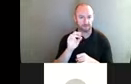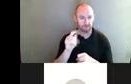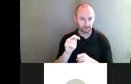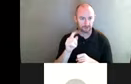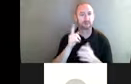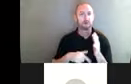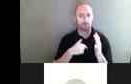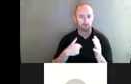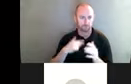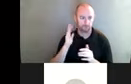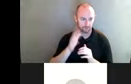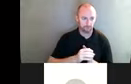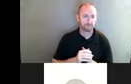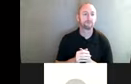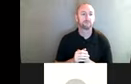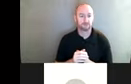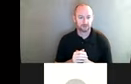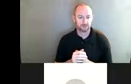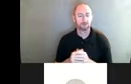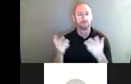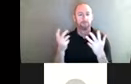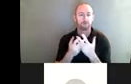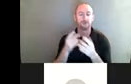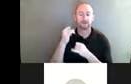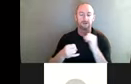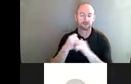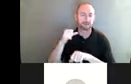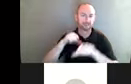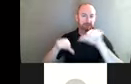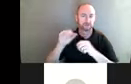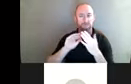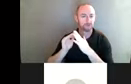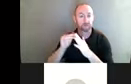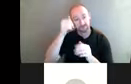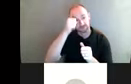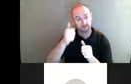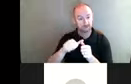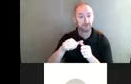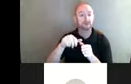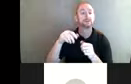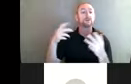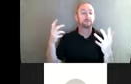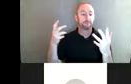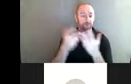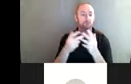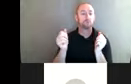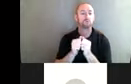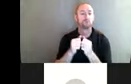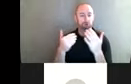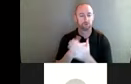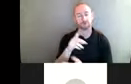we're doing to align to the international scientific community. Remember that this is in conjunction with the new